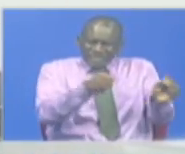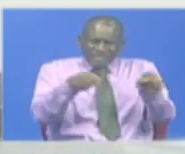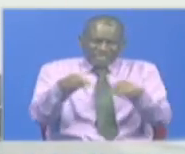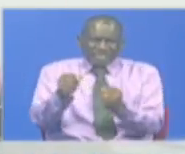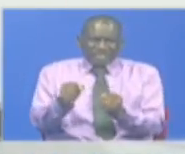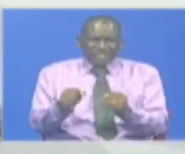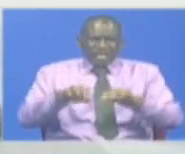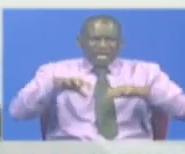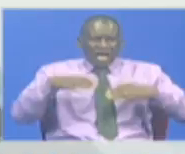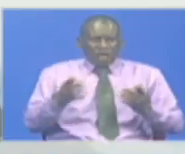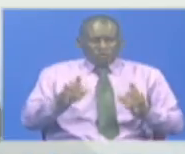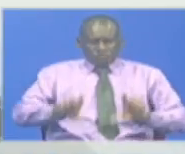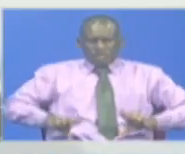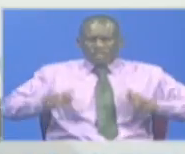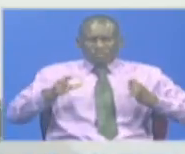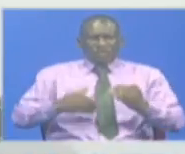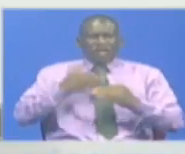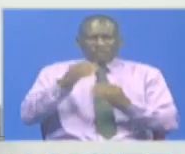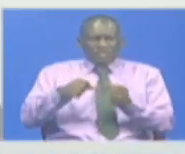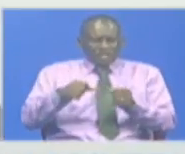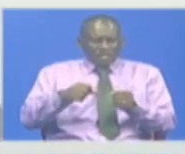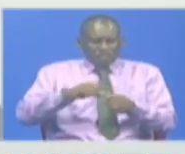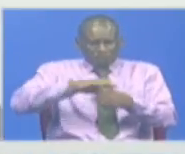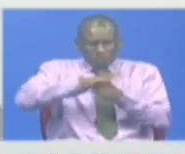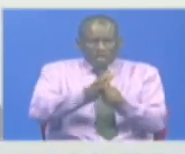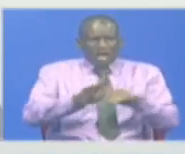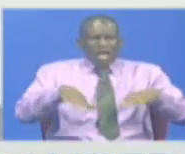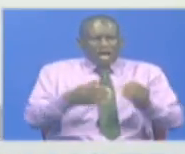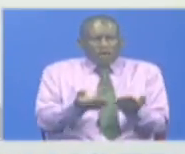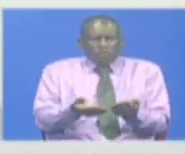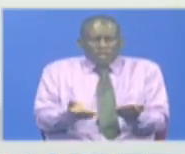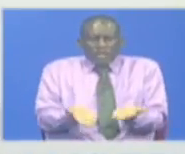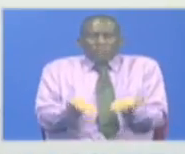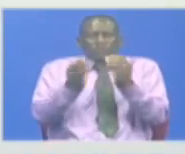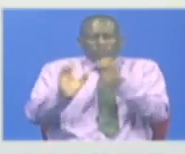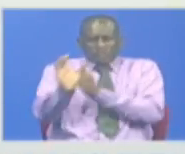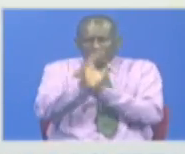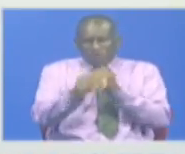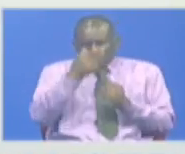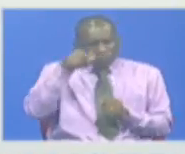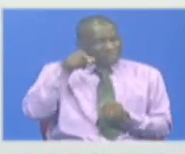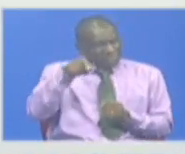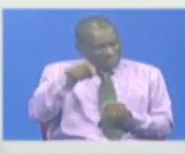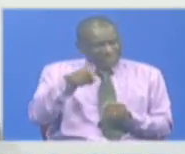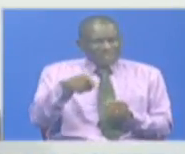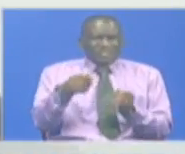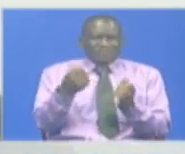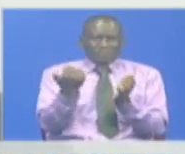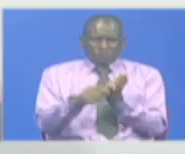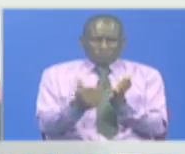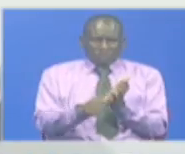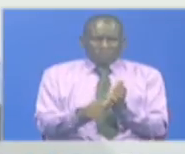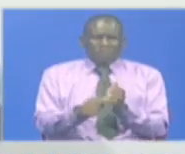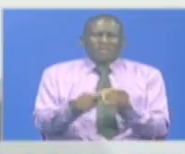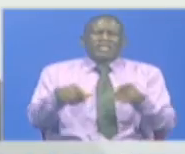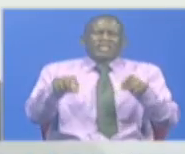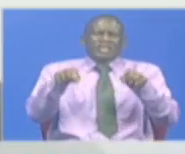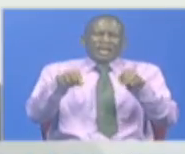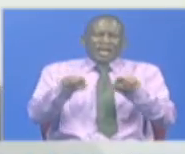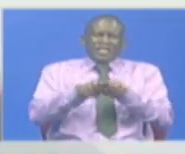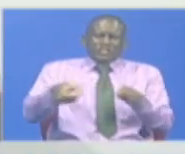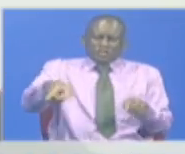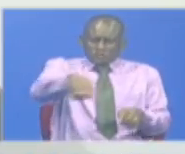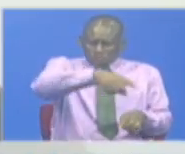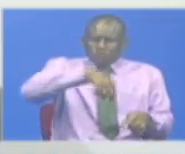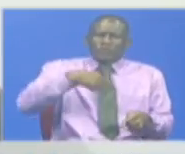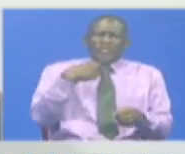of survival. How we are going to revive our country, because this is a crisis, but as they say